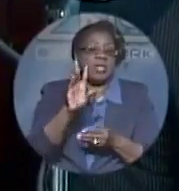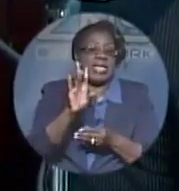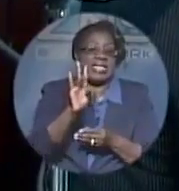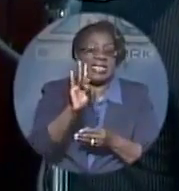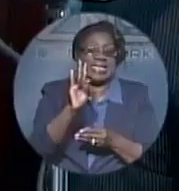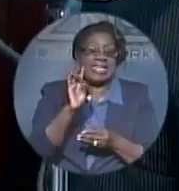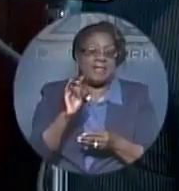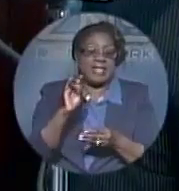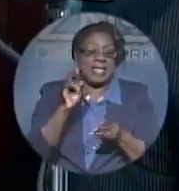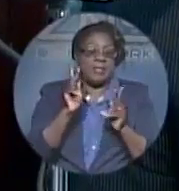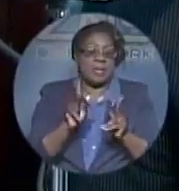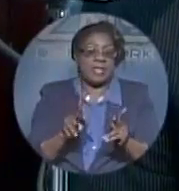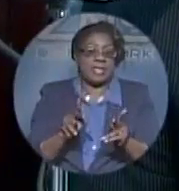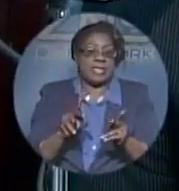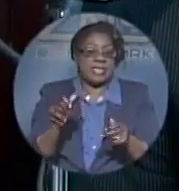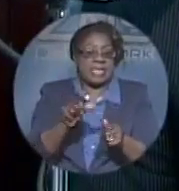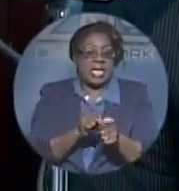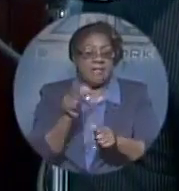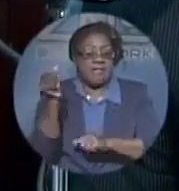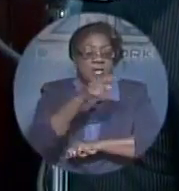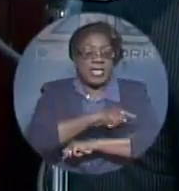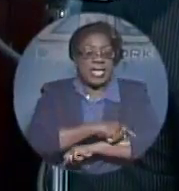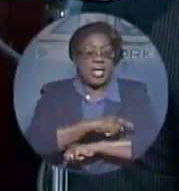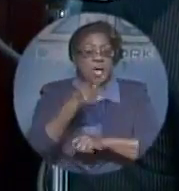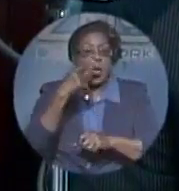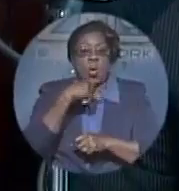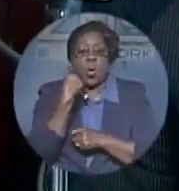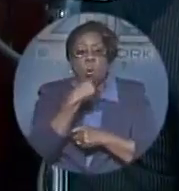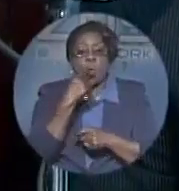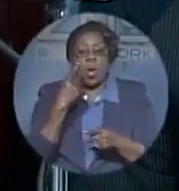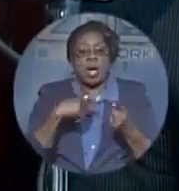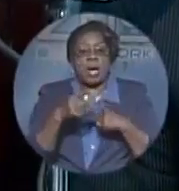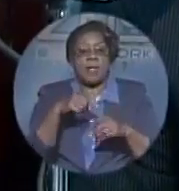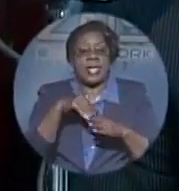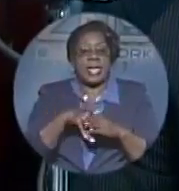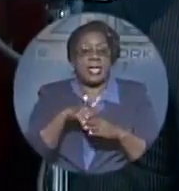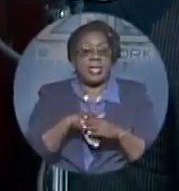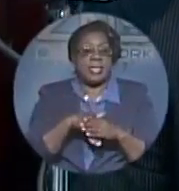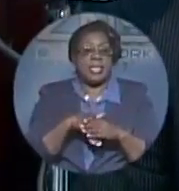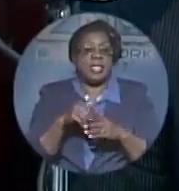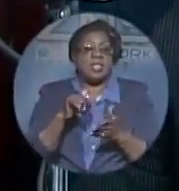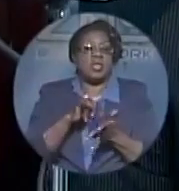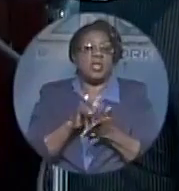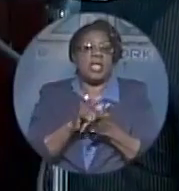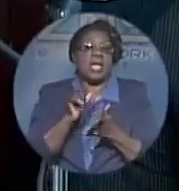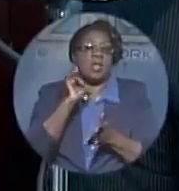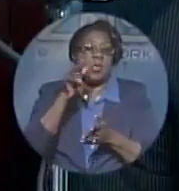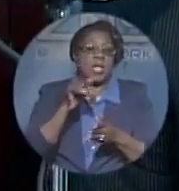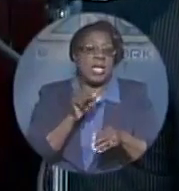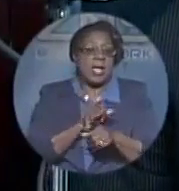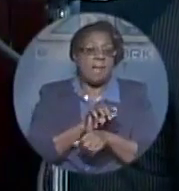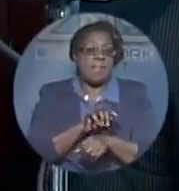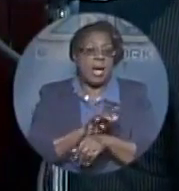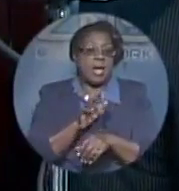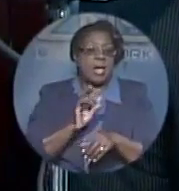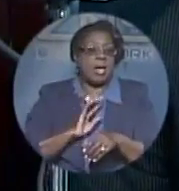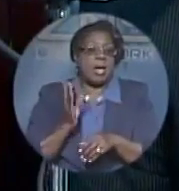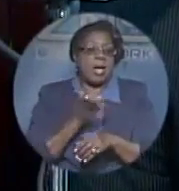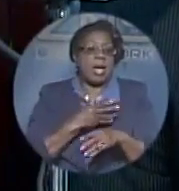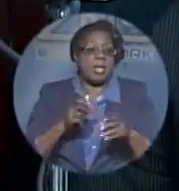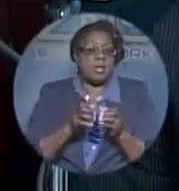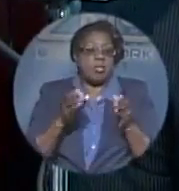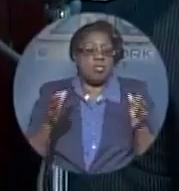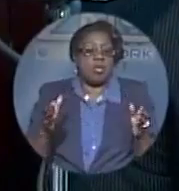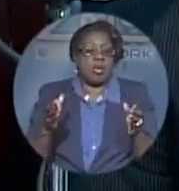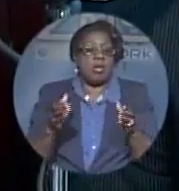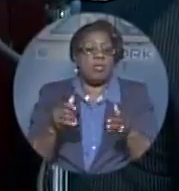day who are coming in. So that would significantly impact our volume, the